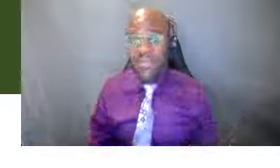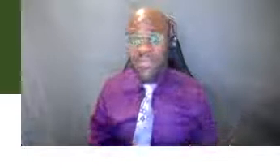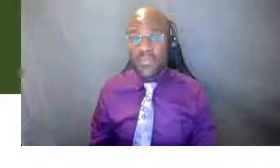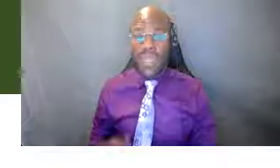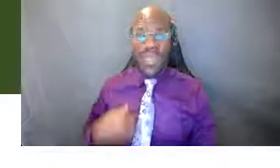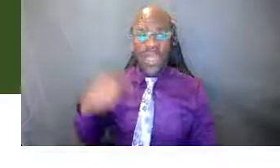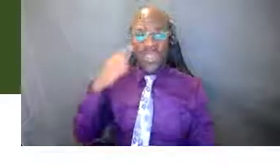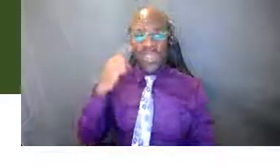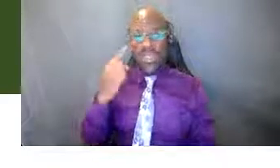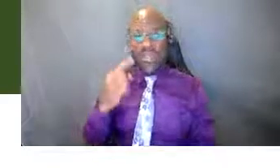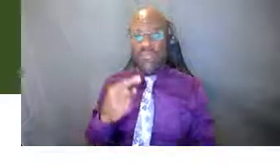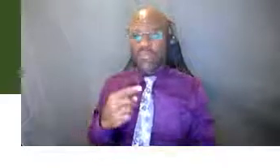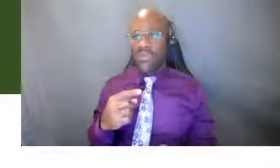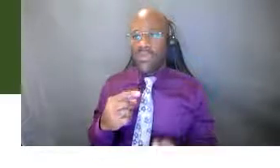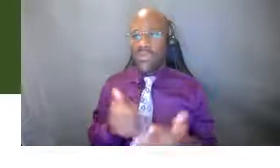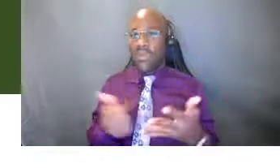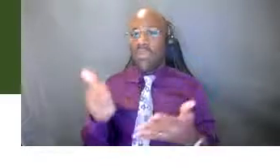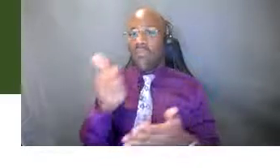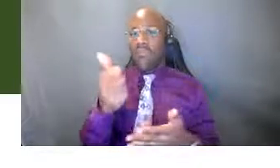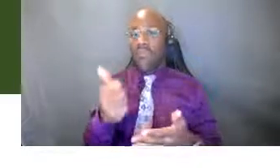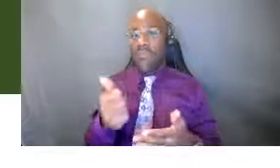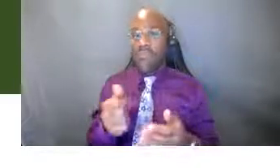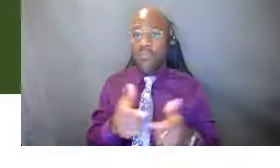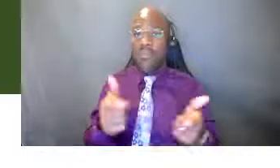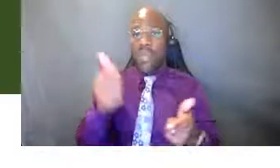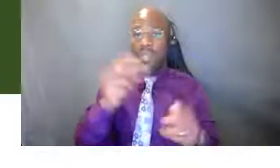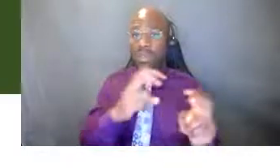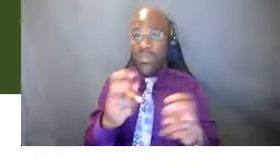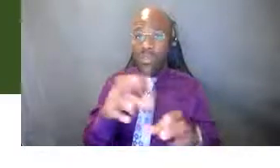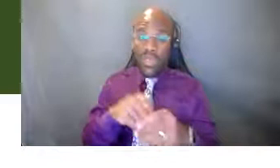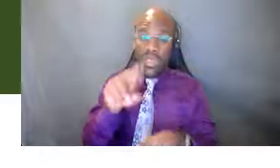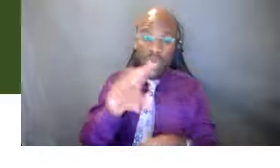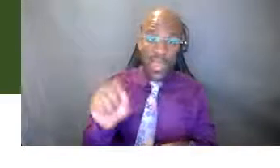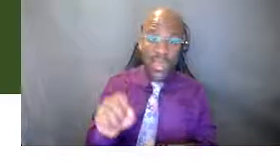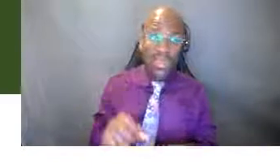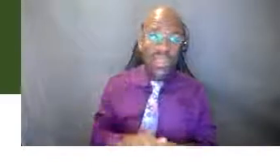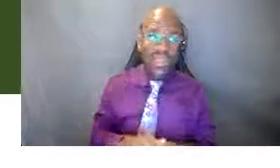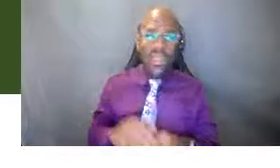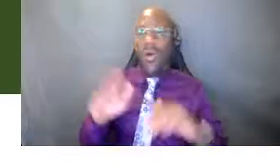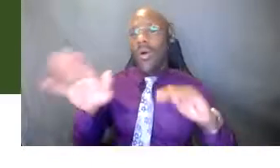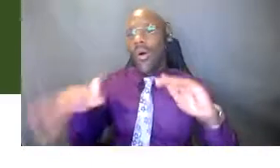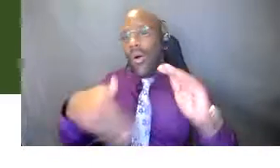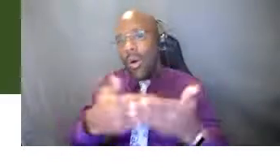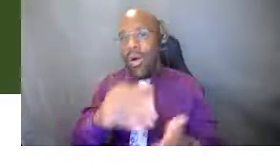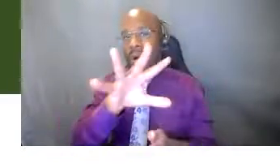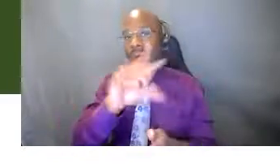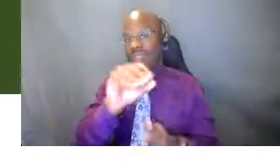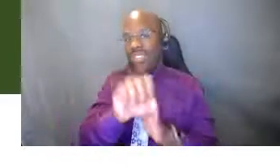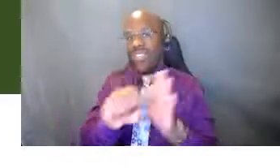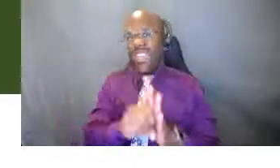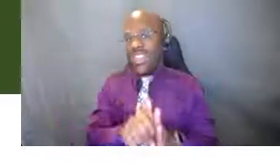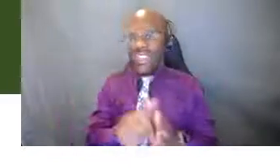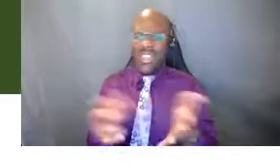United States that no state is doing as well they should be doing.